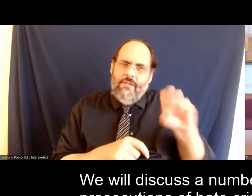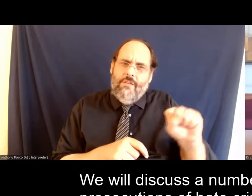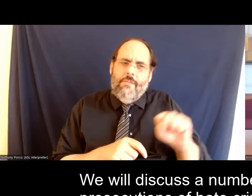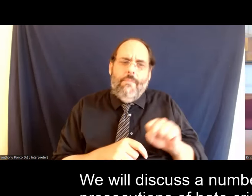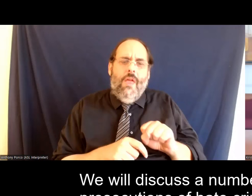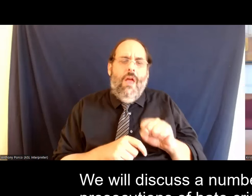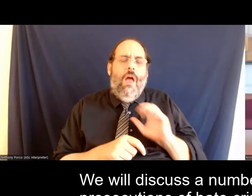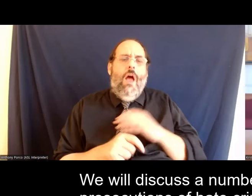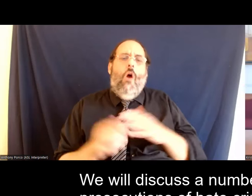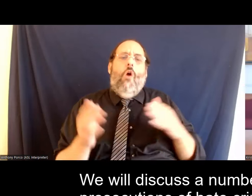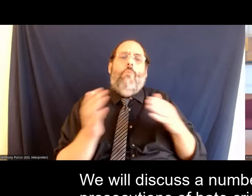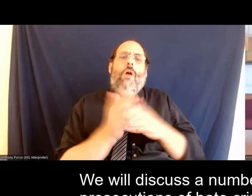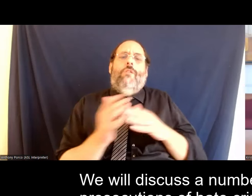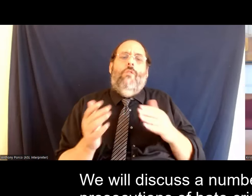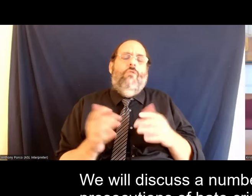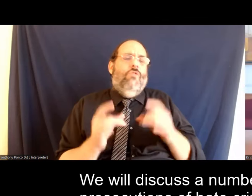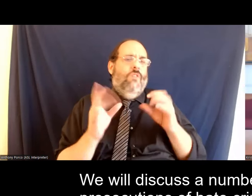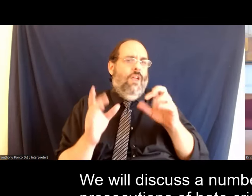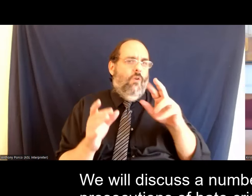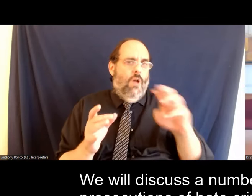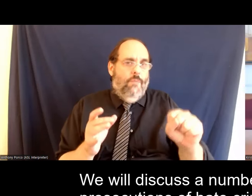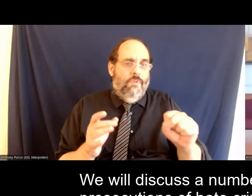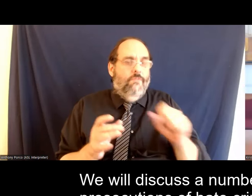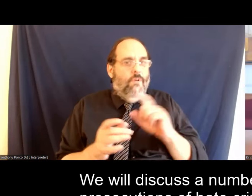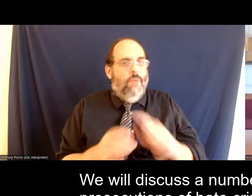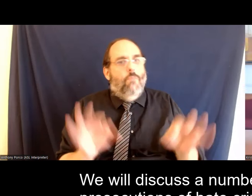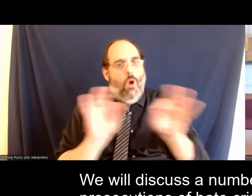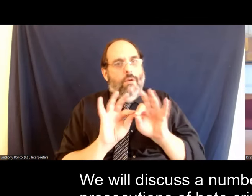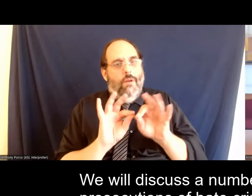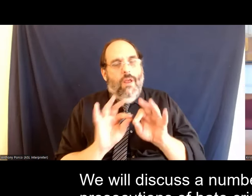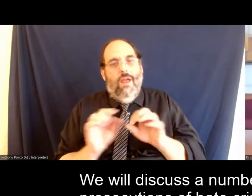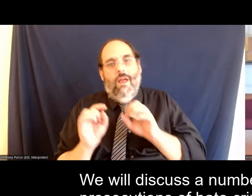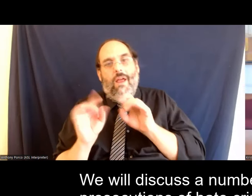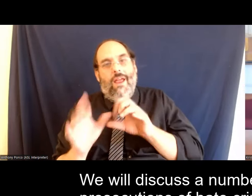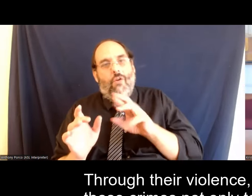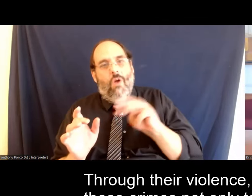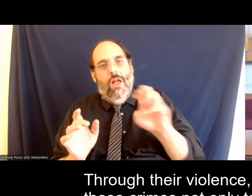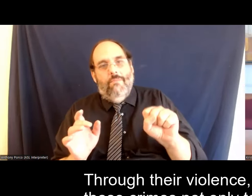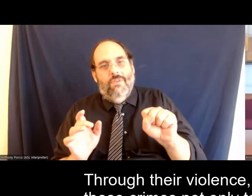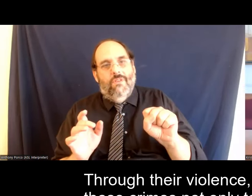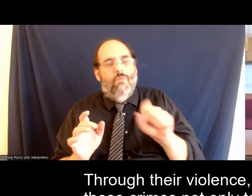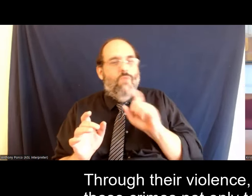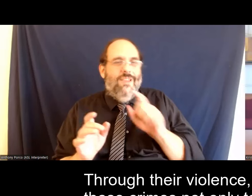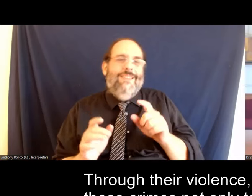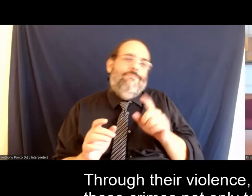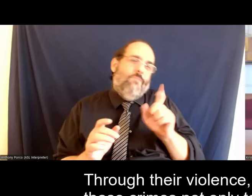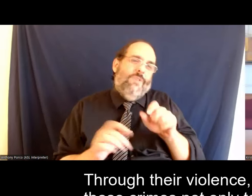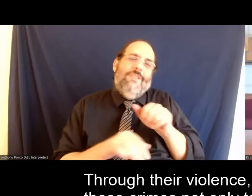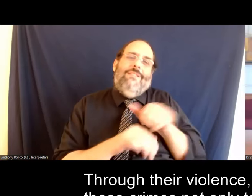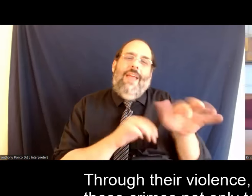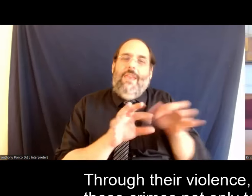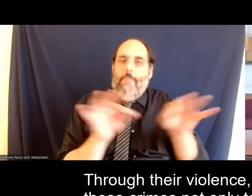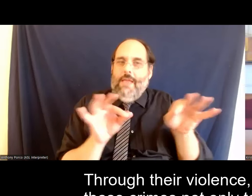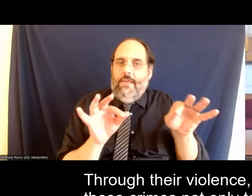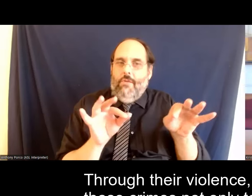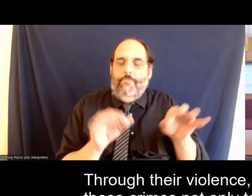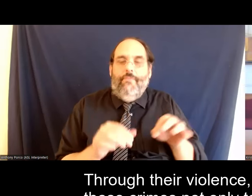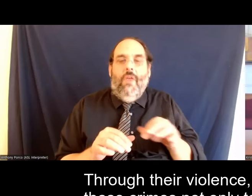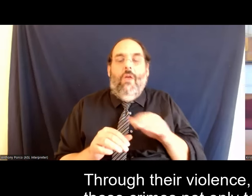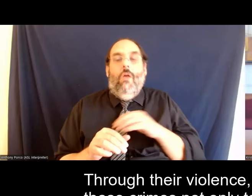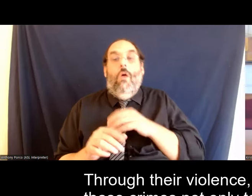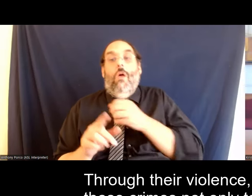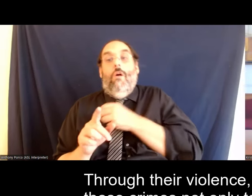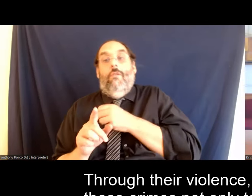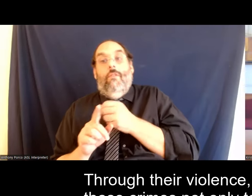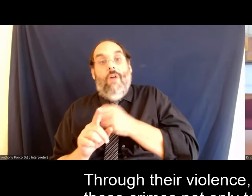Our prosecutions of hate crimes are vital. Hate crimes are message crimes. Through their violence, the perpetrators